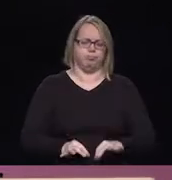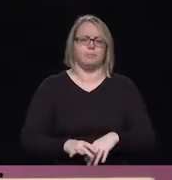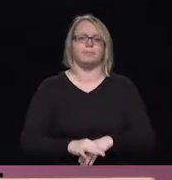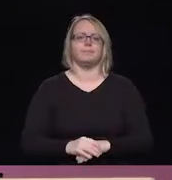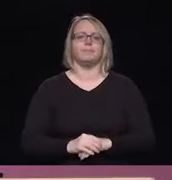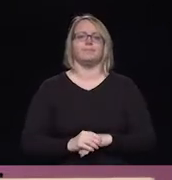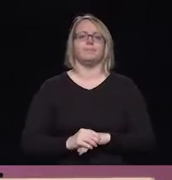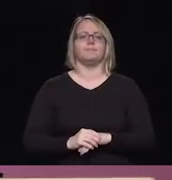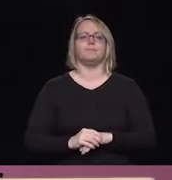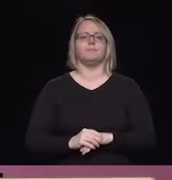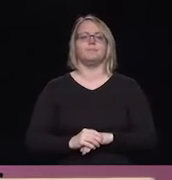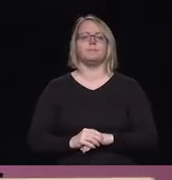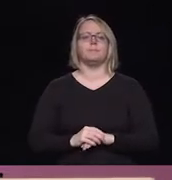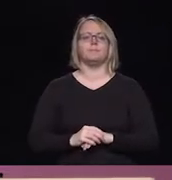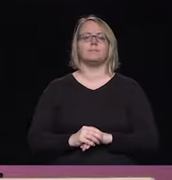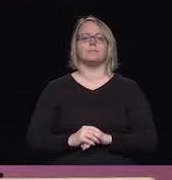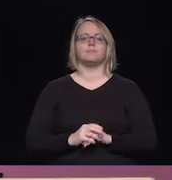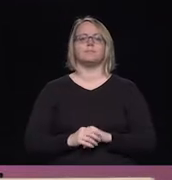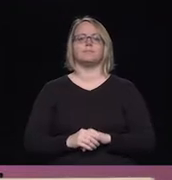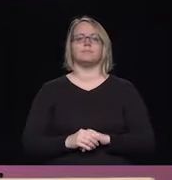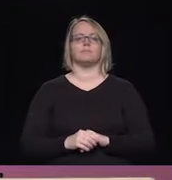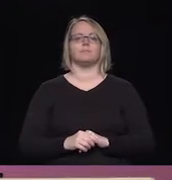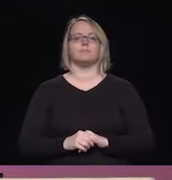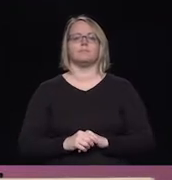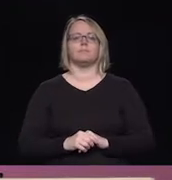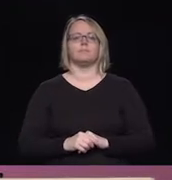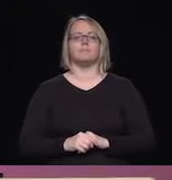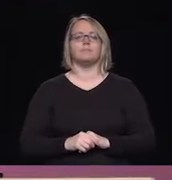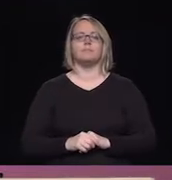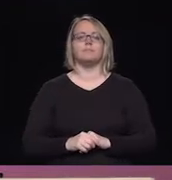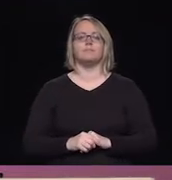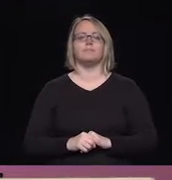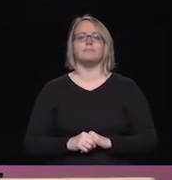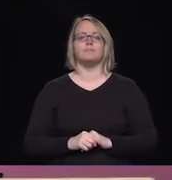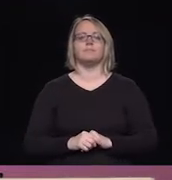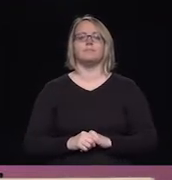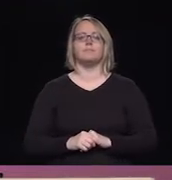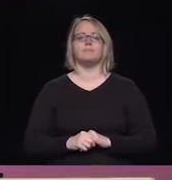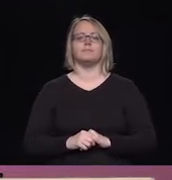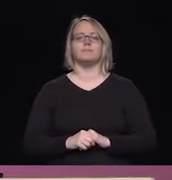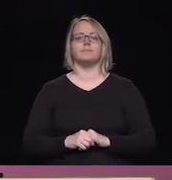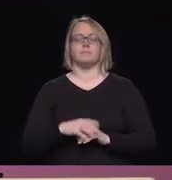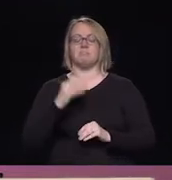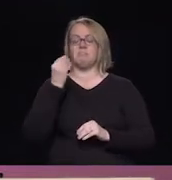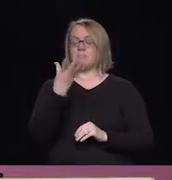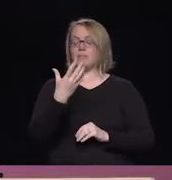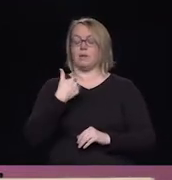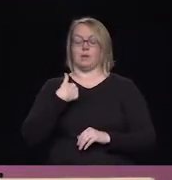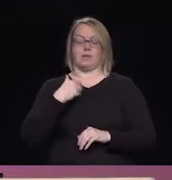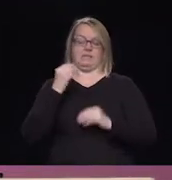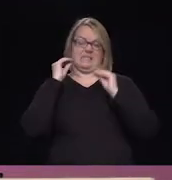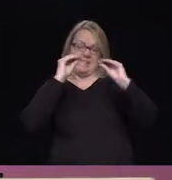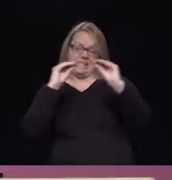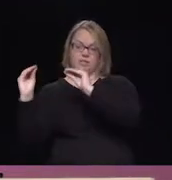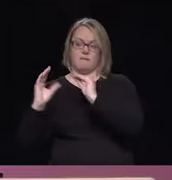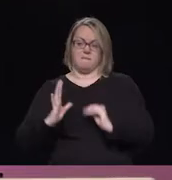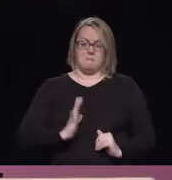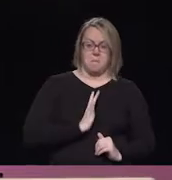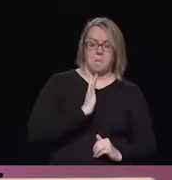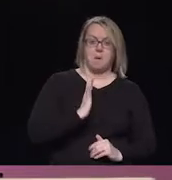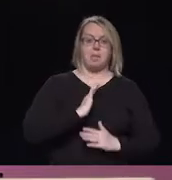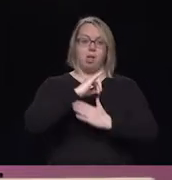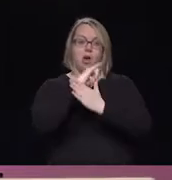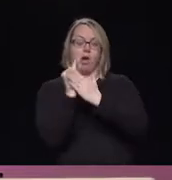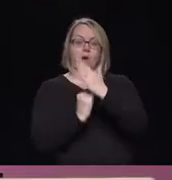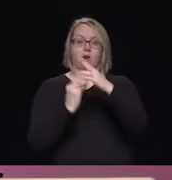using this set. Now I'm not going to teach you the formal art name but I do have nicknames to make it easy for you to